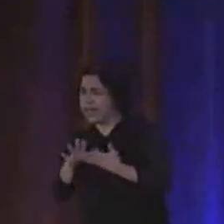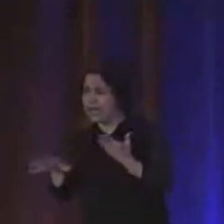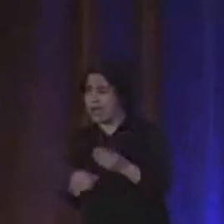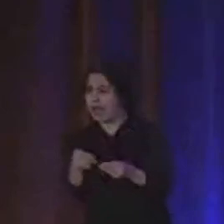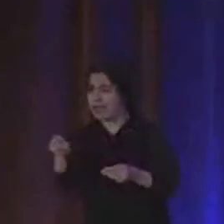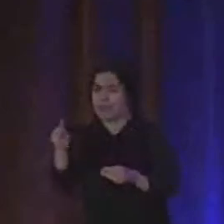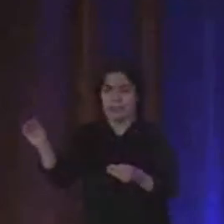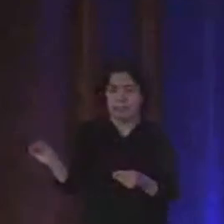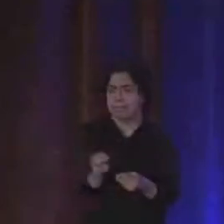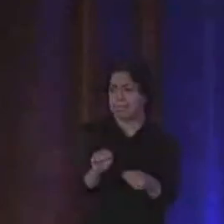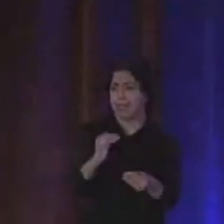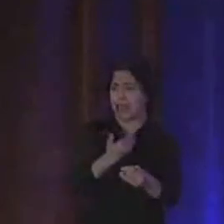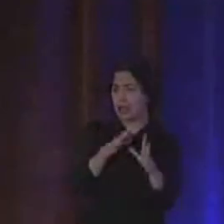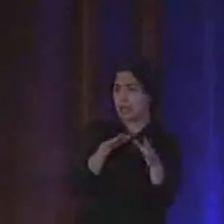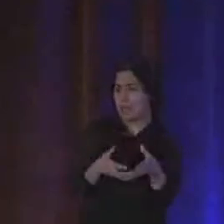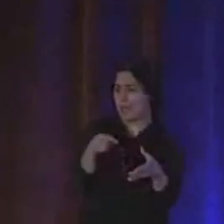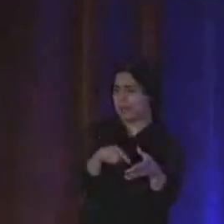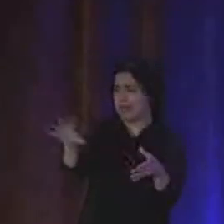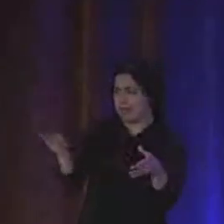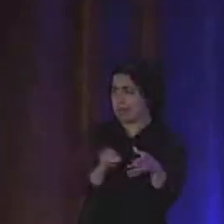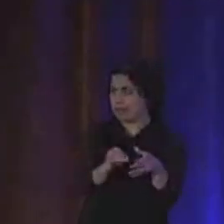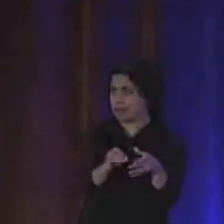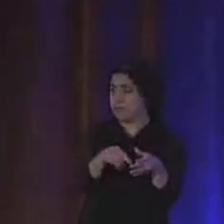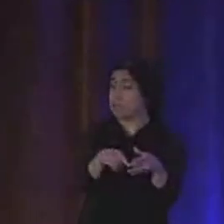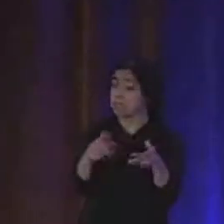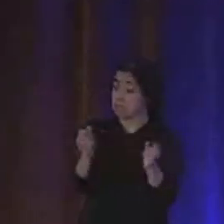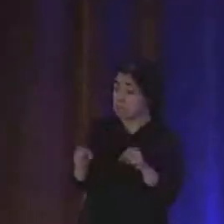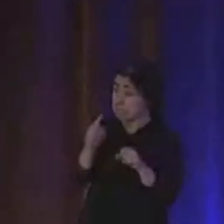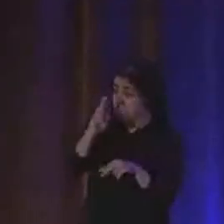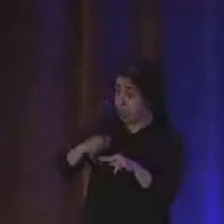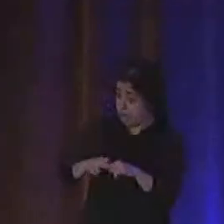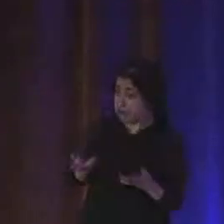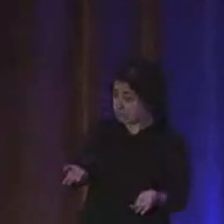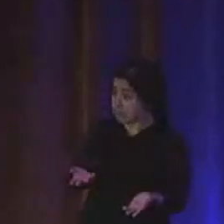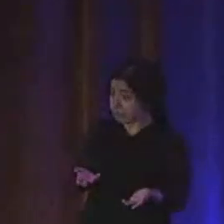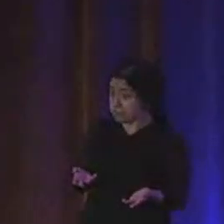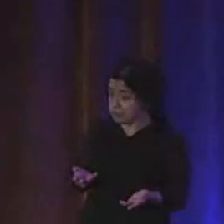our component? That could be fun.